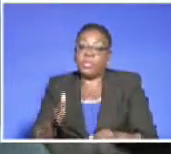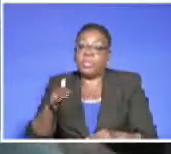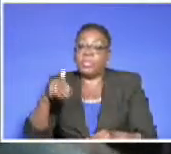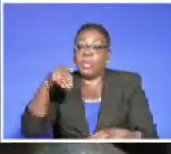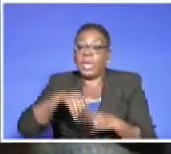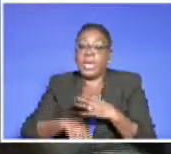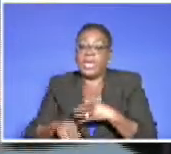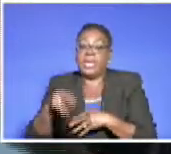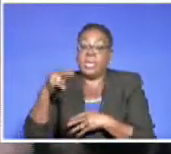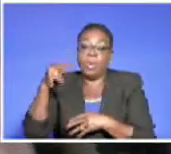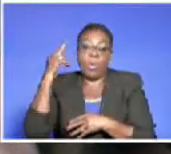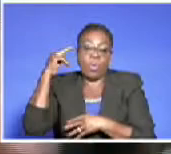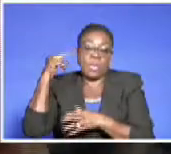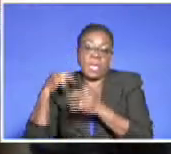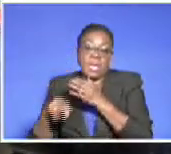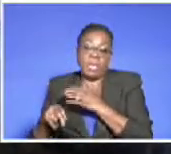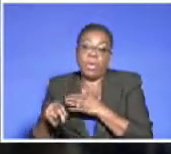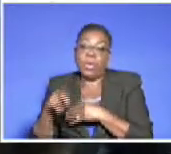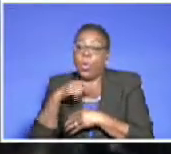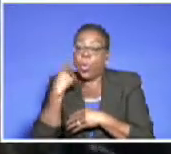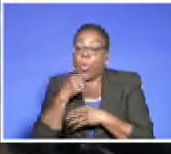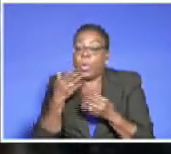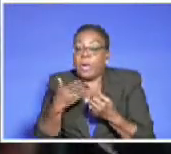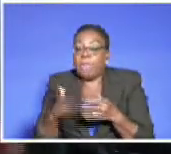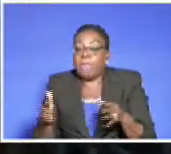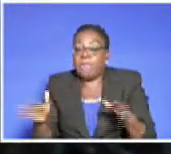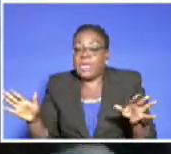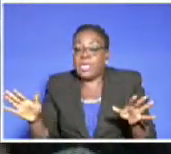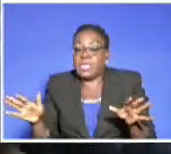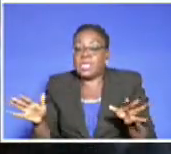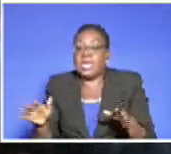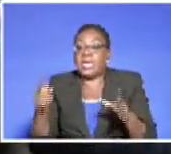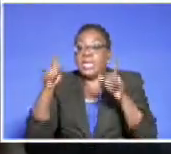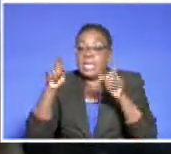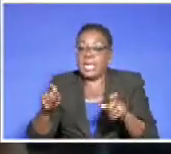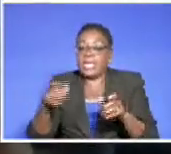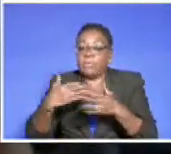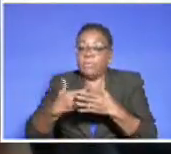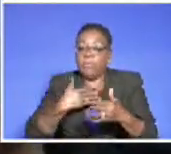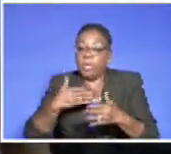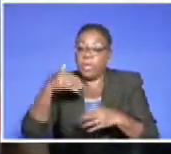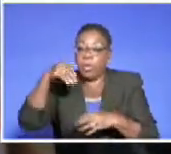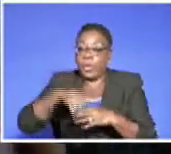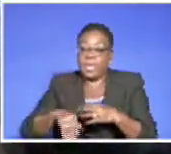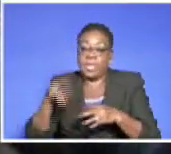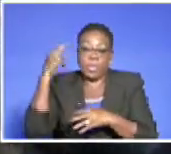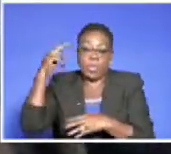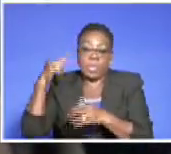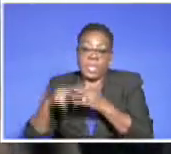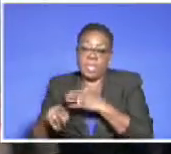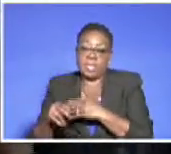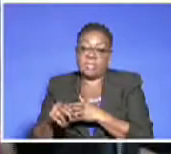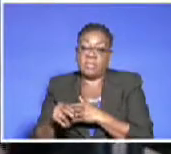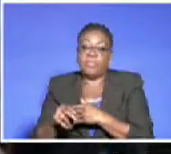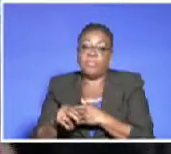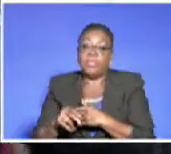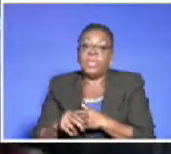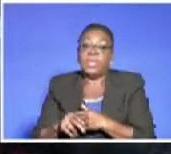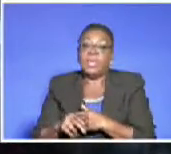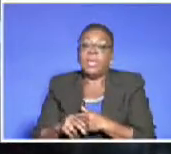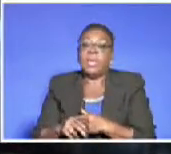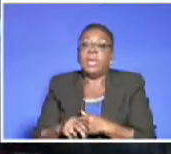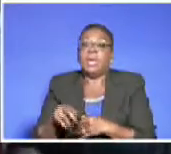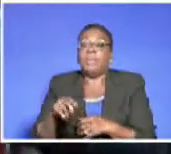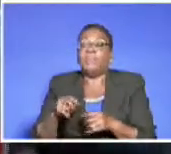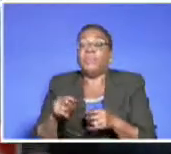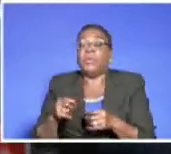a PCR test, a negative test, before they entered the hotel? Would it not be fair for individuals who